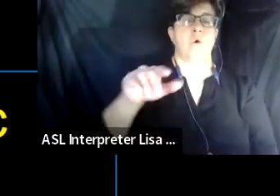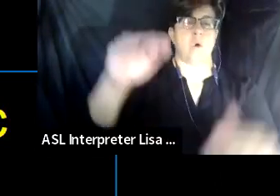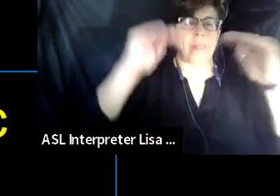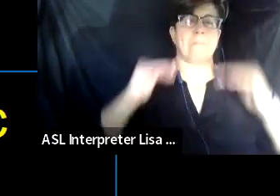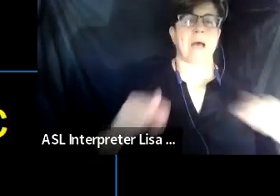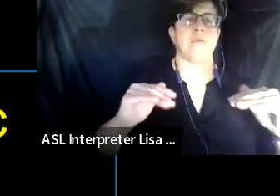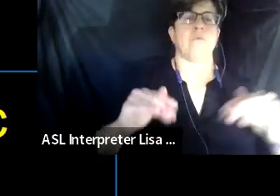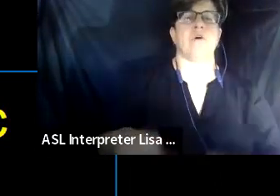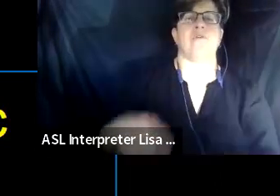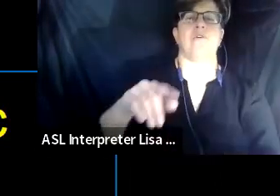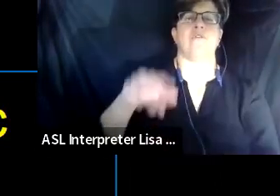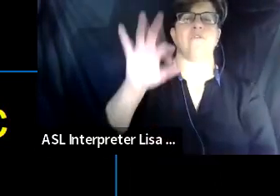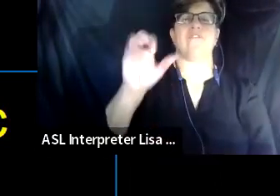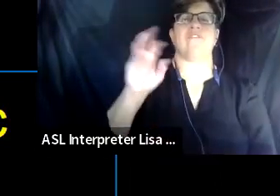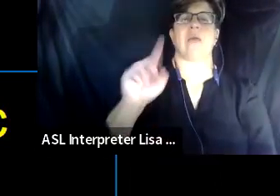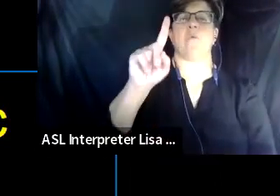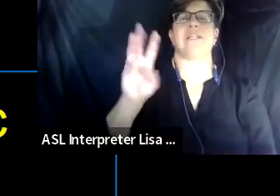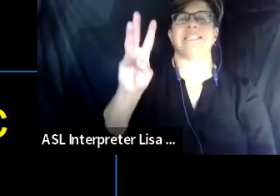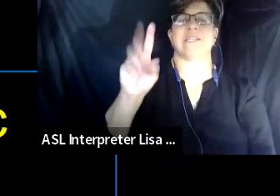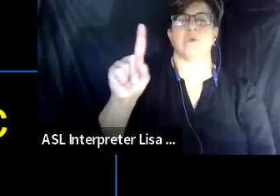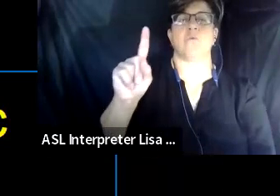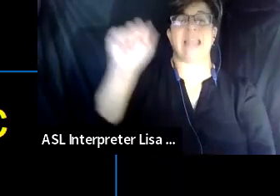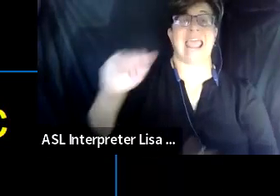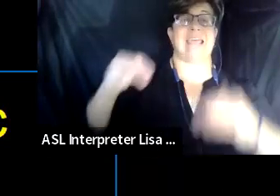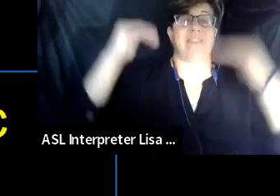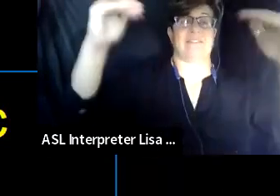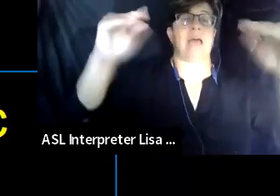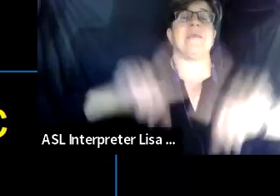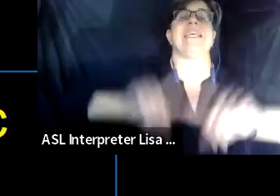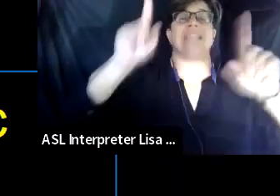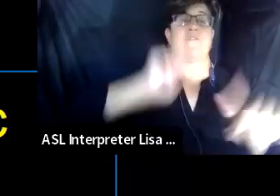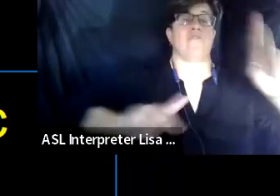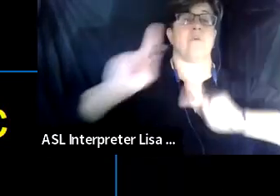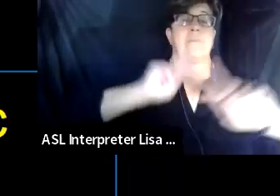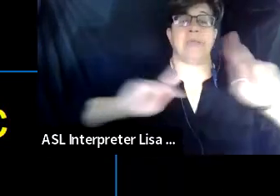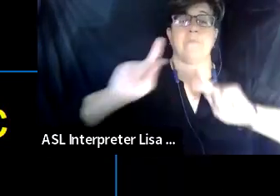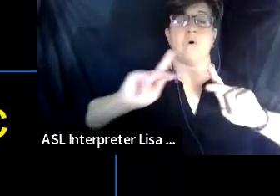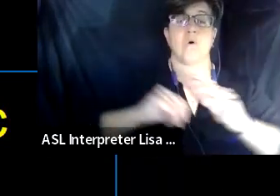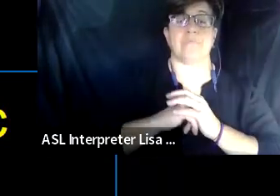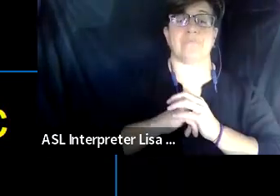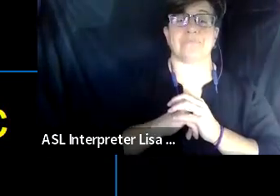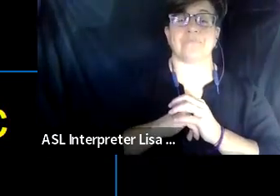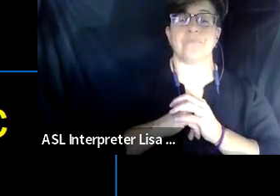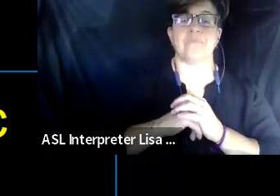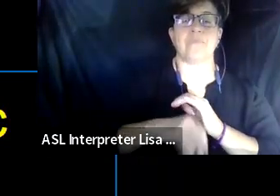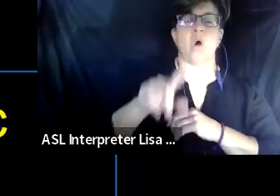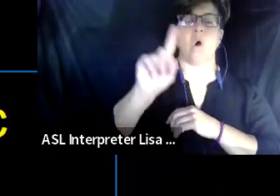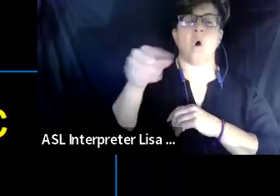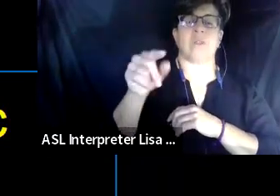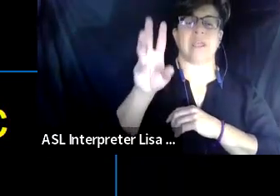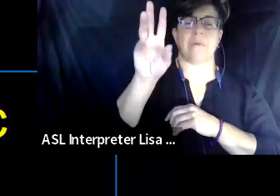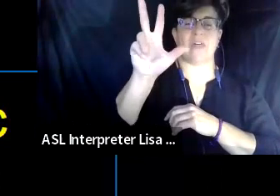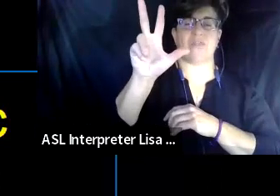3,600 individuals with who are biallelic for FAM161A, about 1/3 of